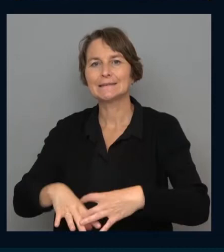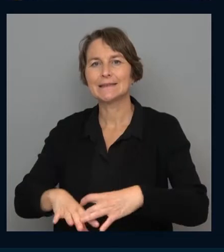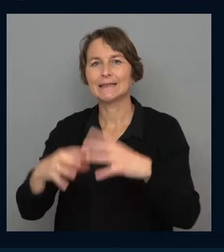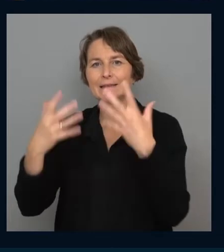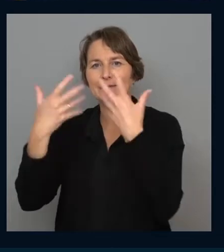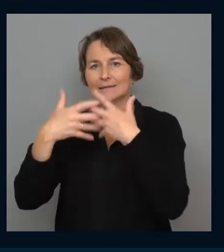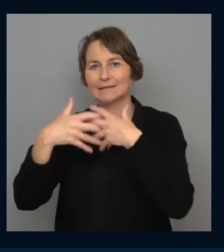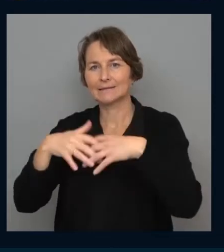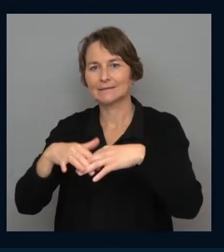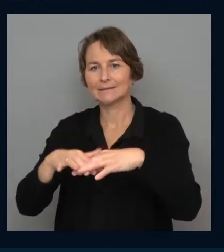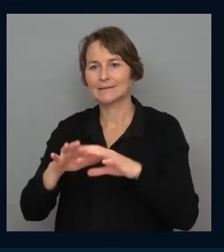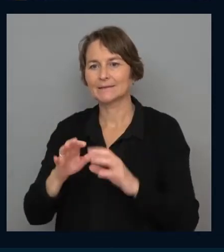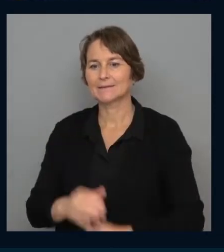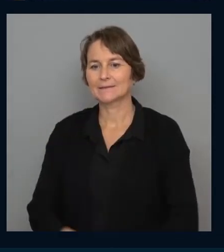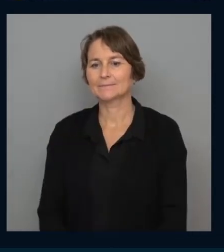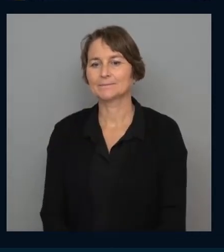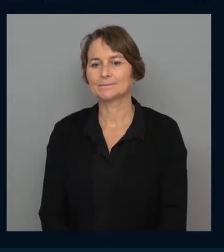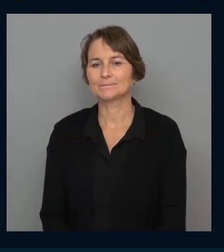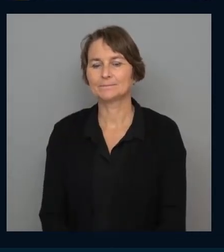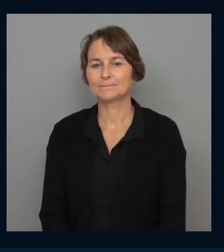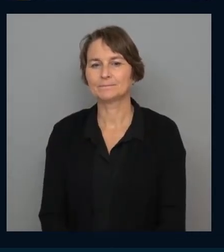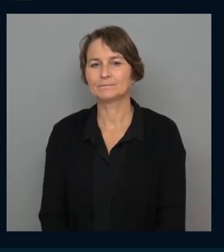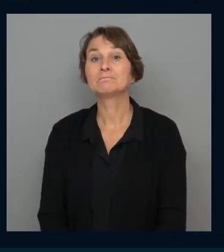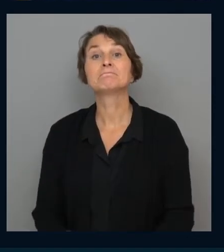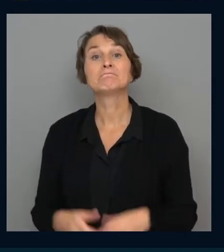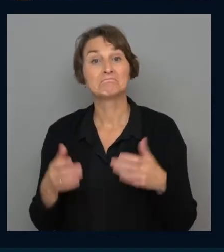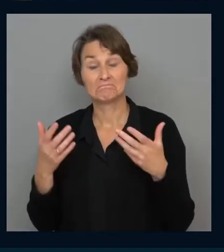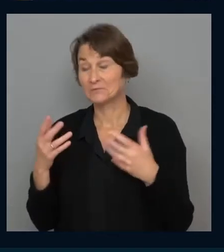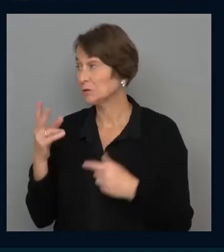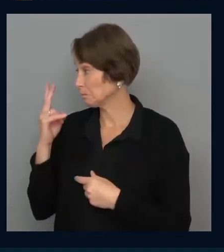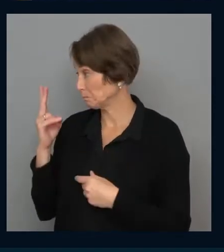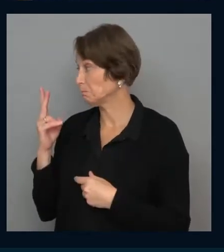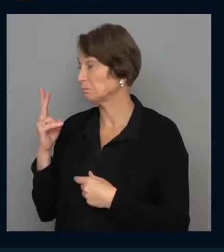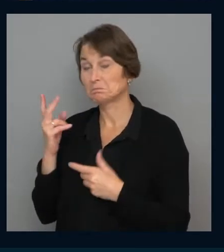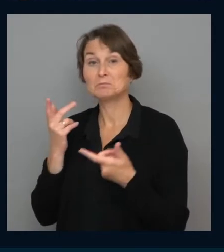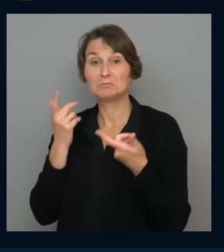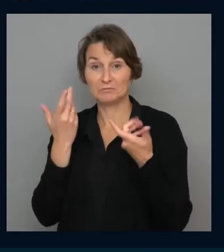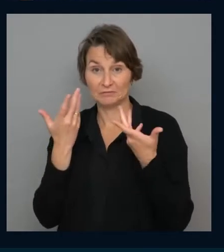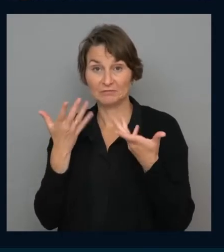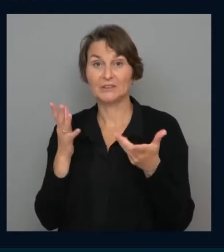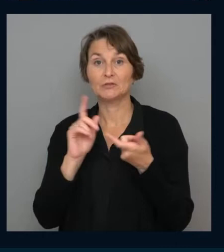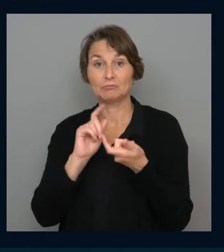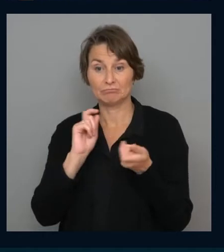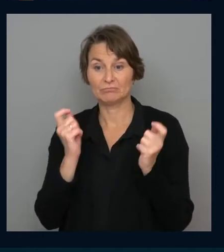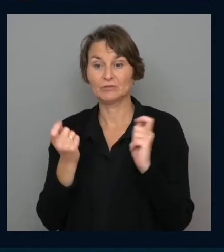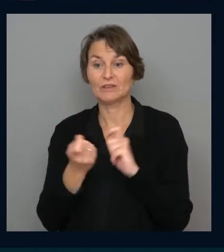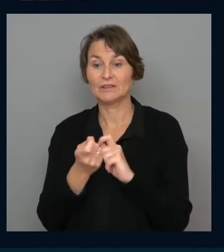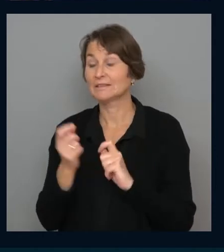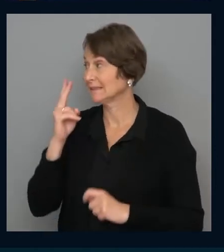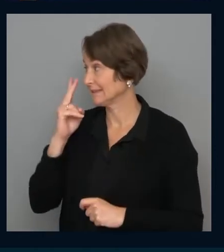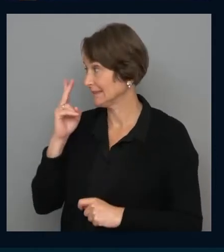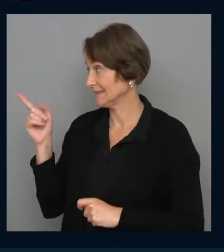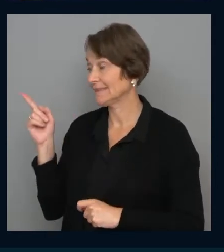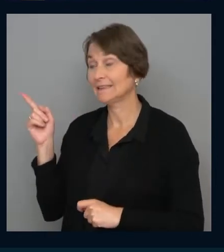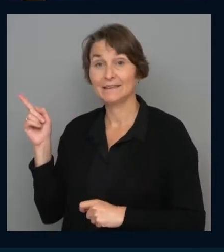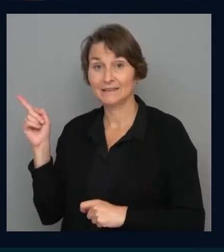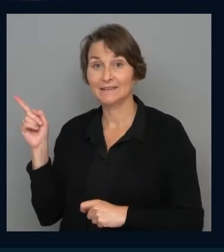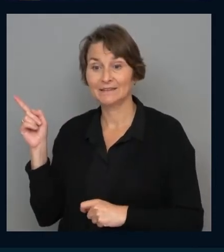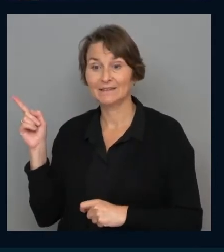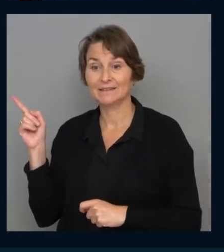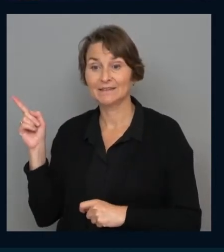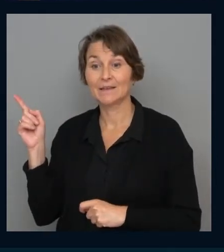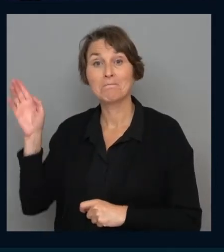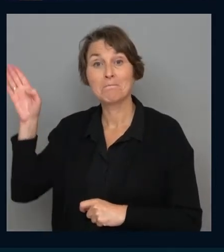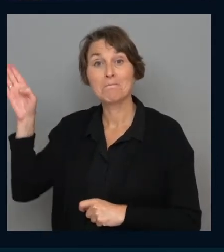repo. So it looks like it's made the changes. And if I go to my repo up here, I can see this is where all my code